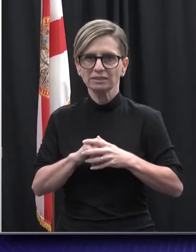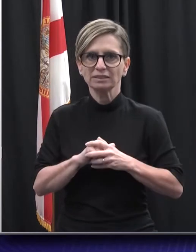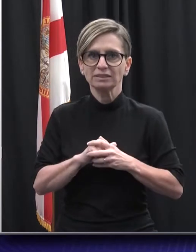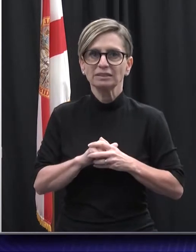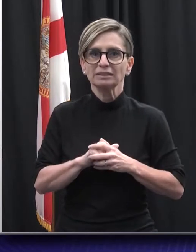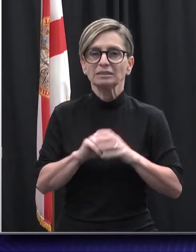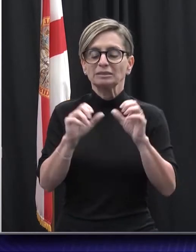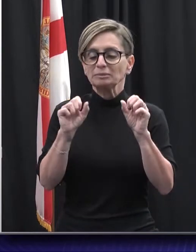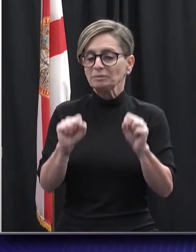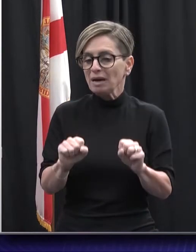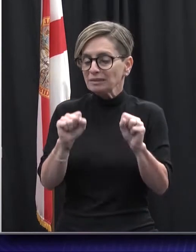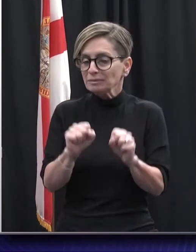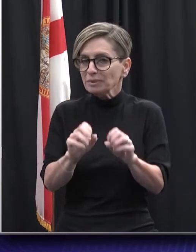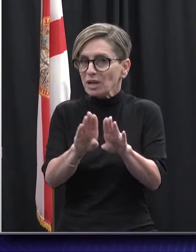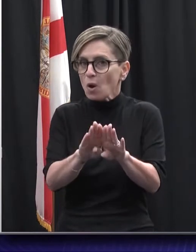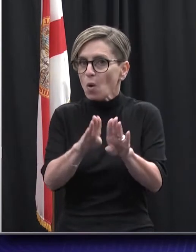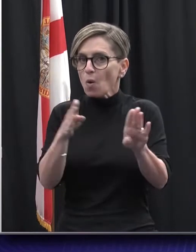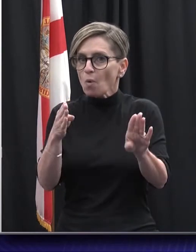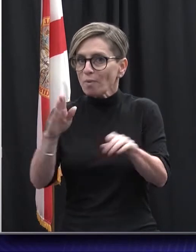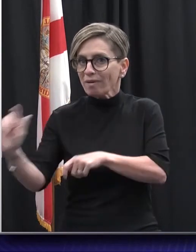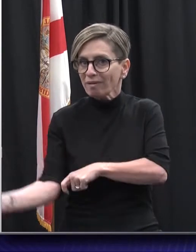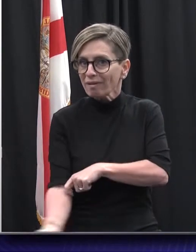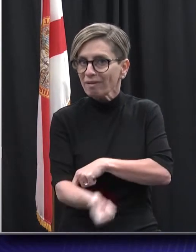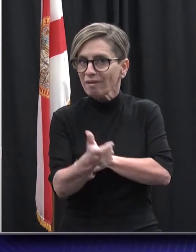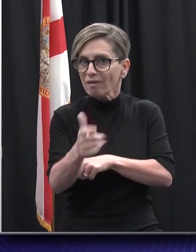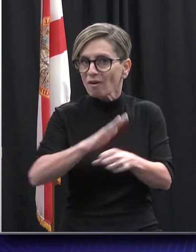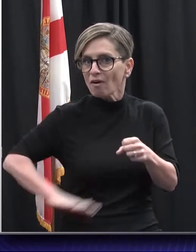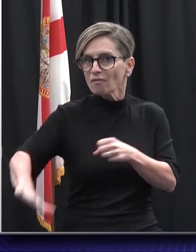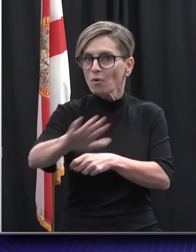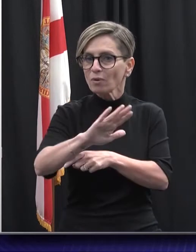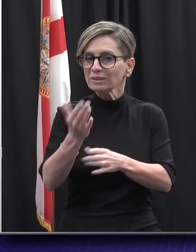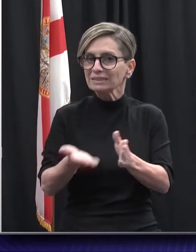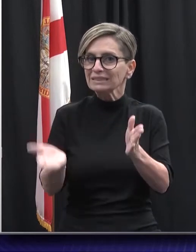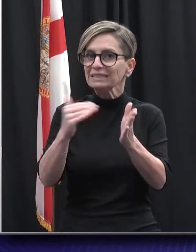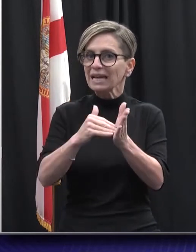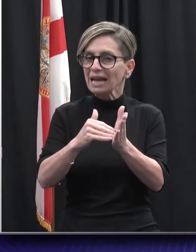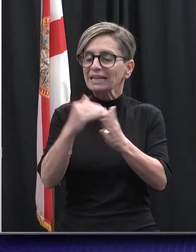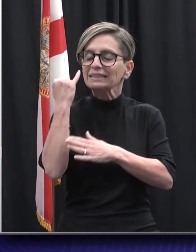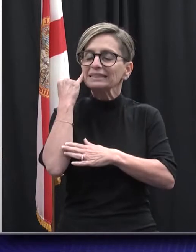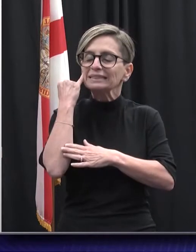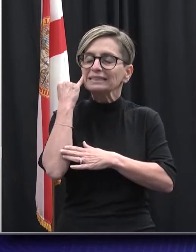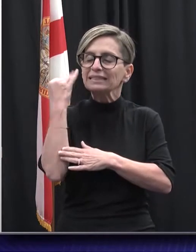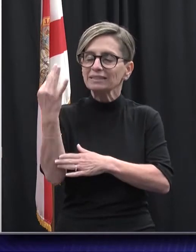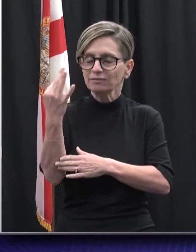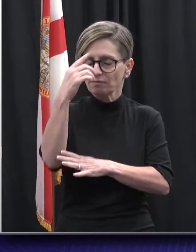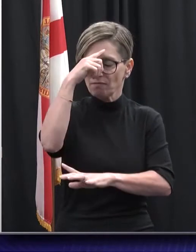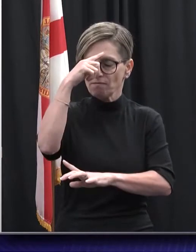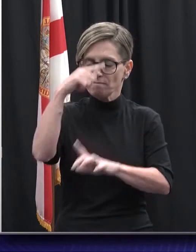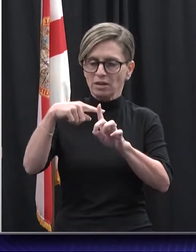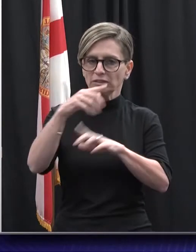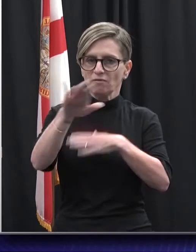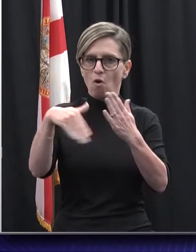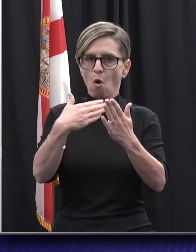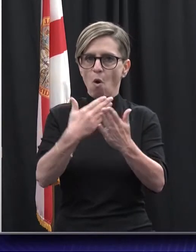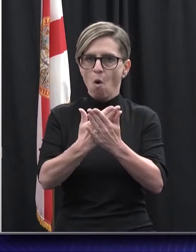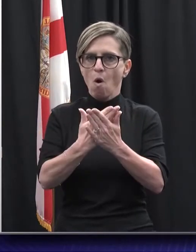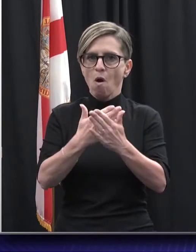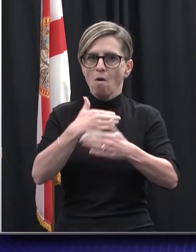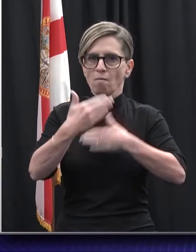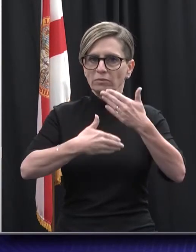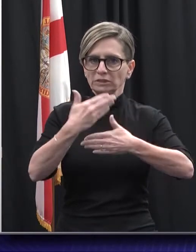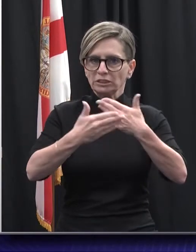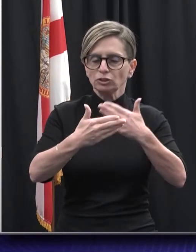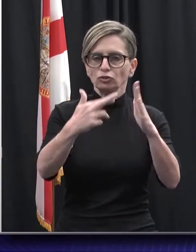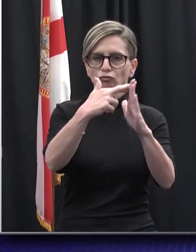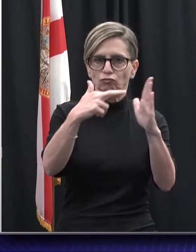our Fairwinds golf course, but we will not do that until we know that all the procedures can be put into place to make it a safe golf course for you